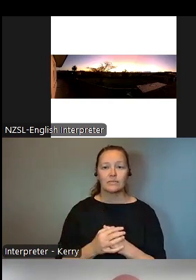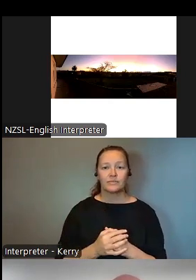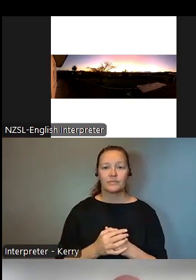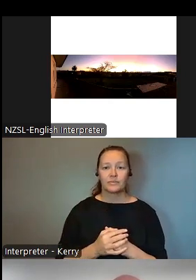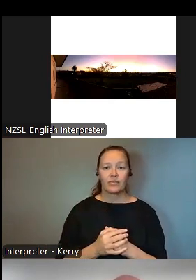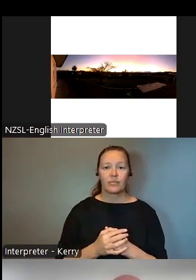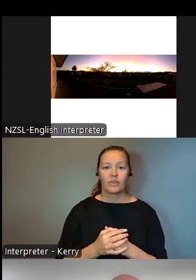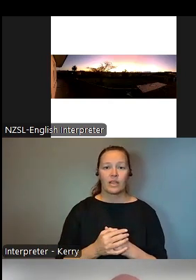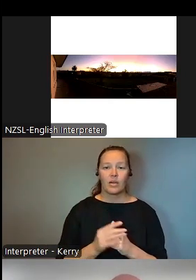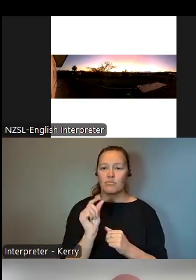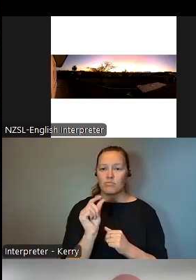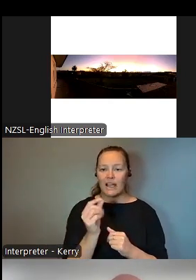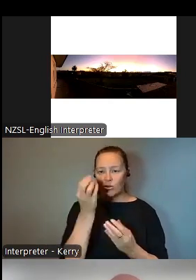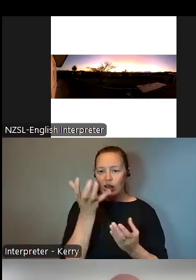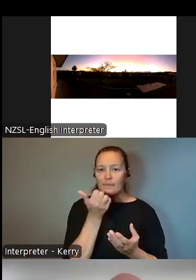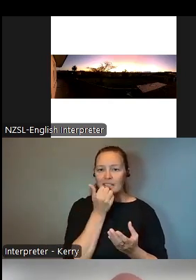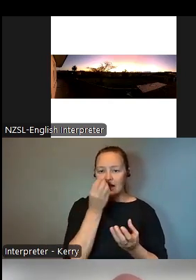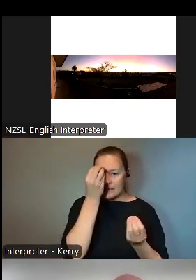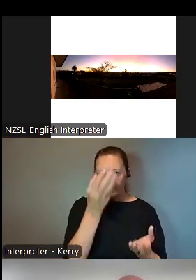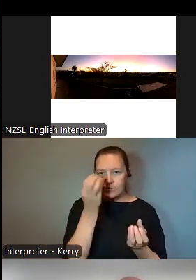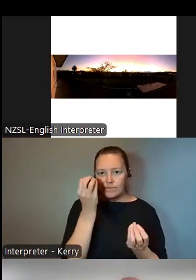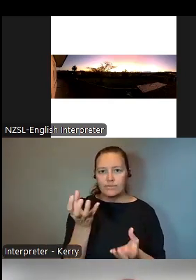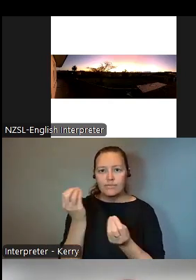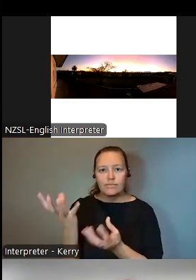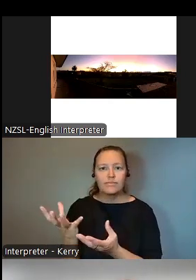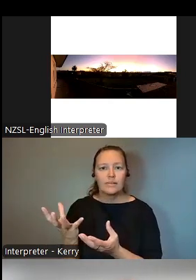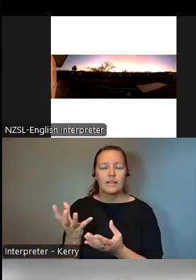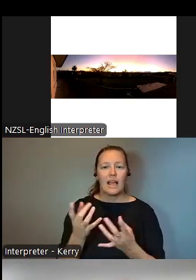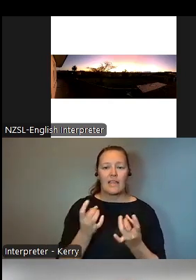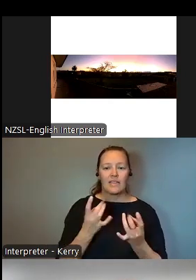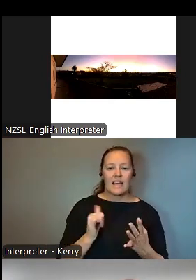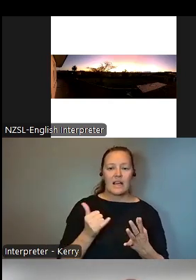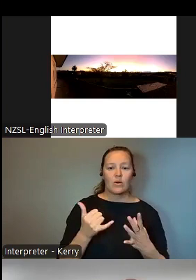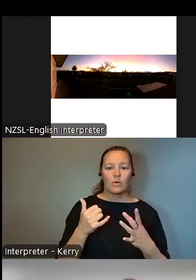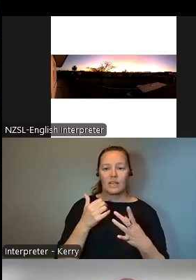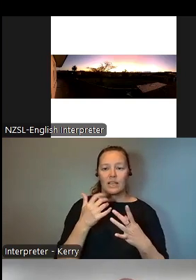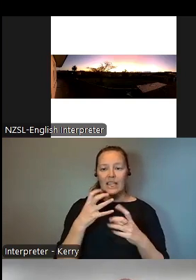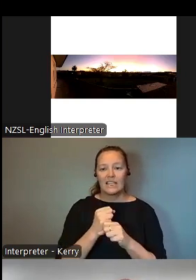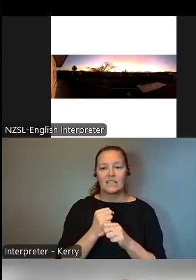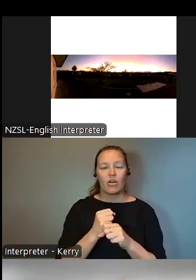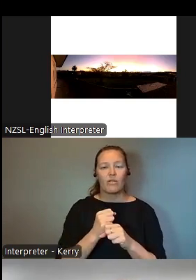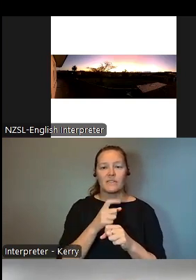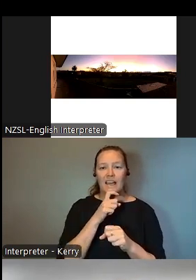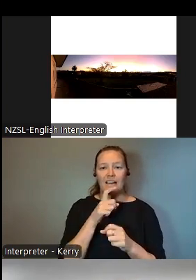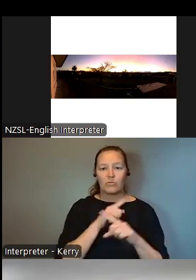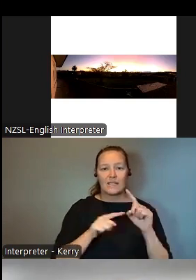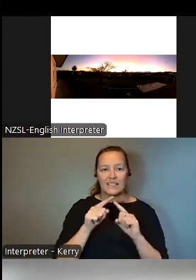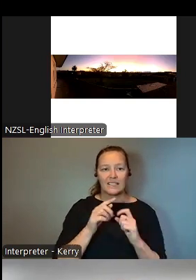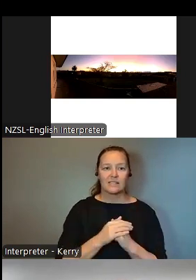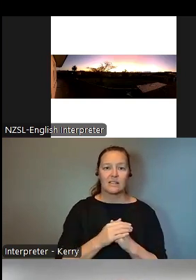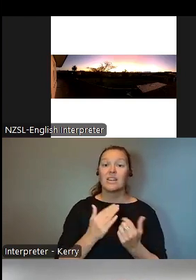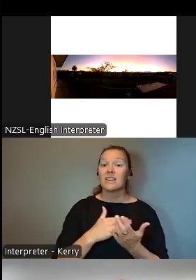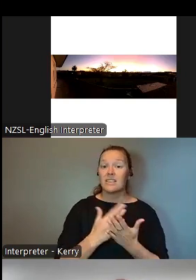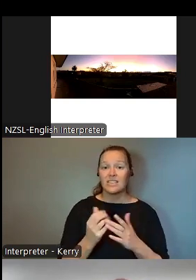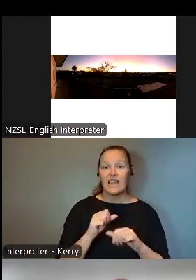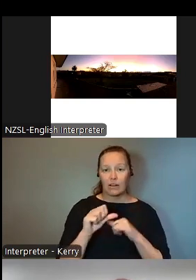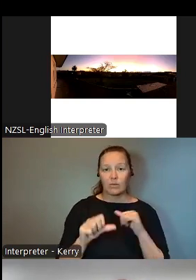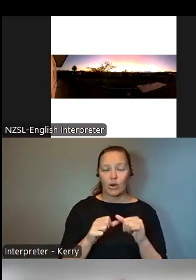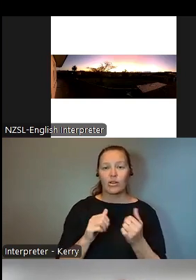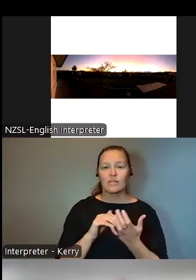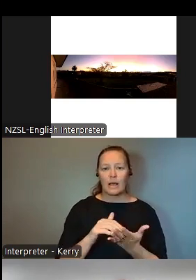Micro updates at the start or the end of staff meetings, that sort of thing. Sharing progress helps to